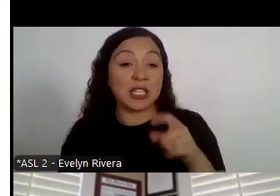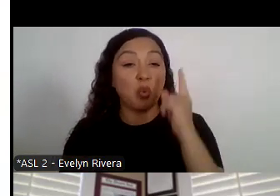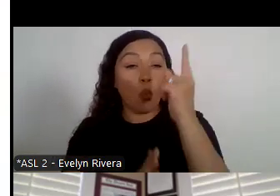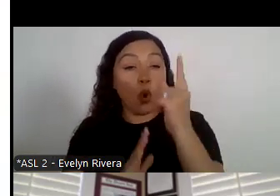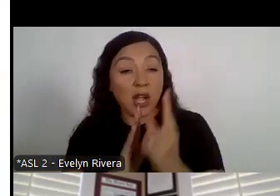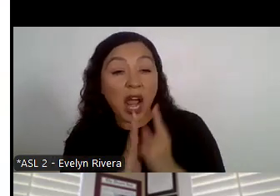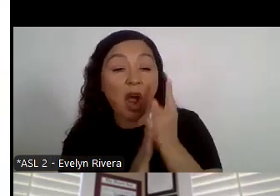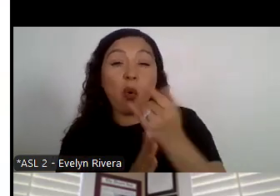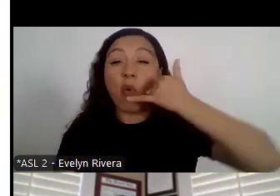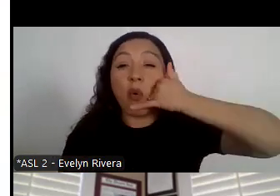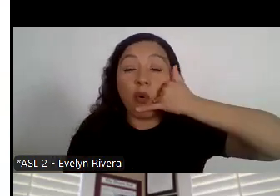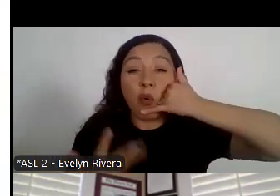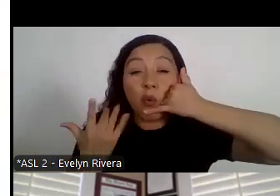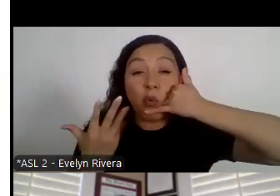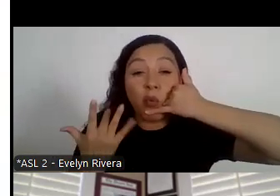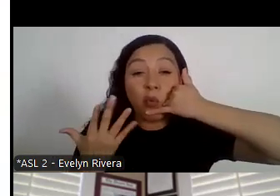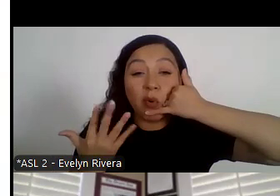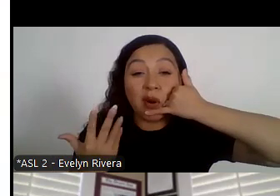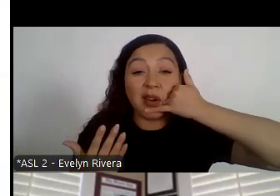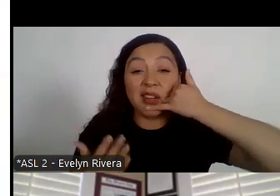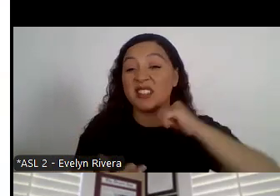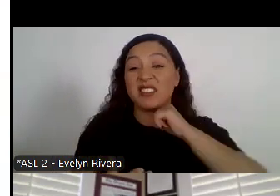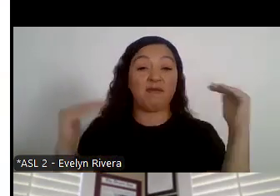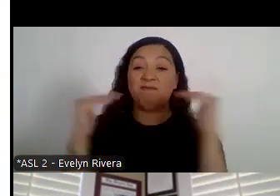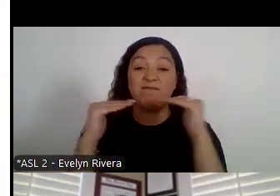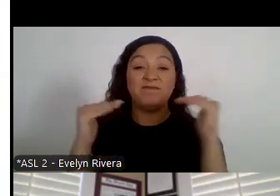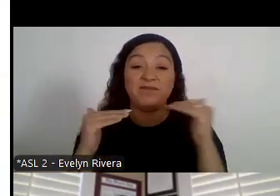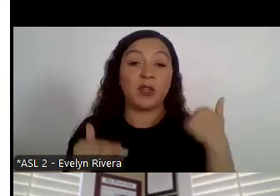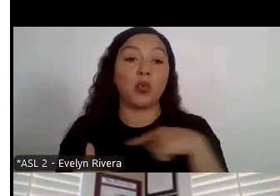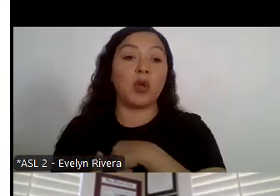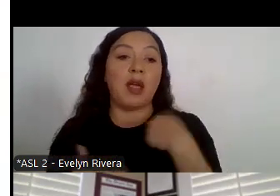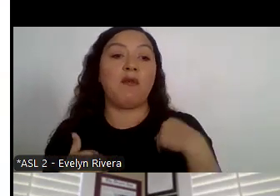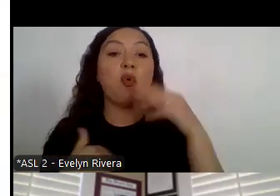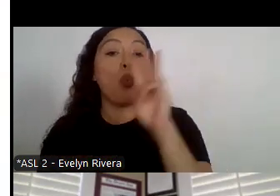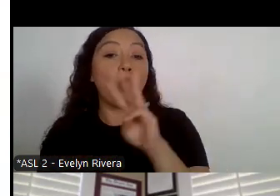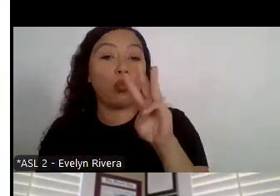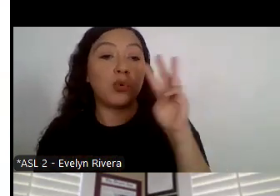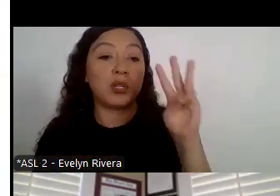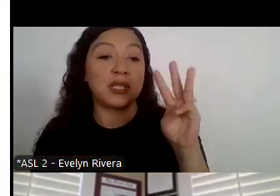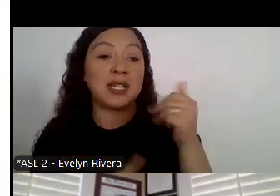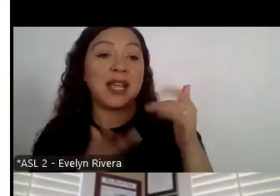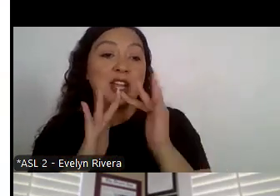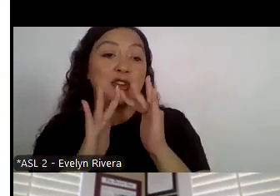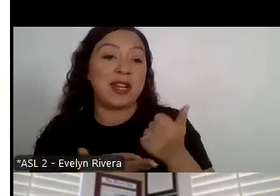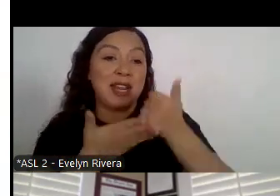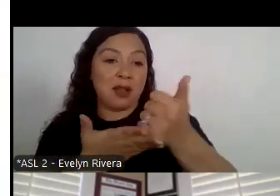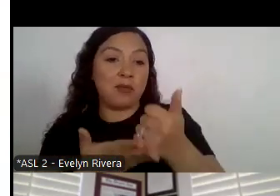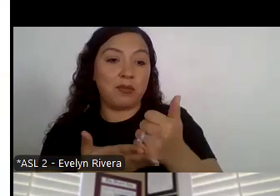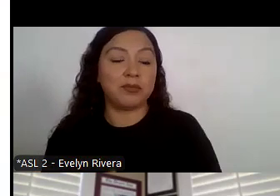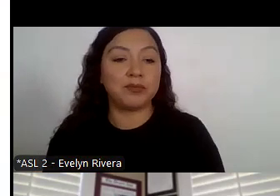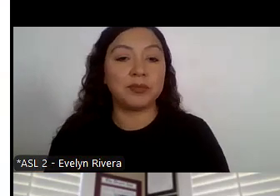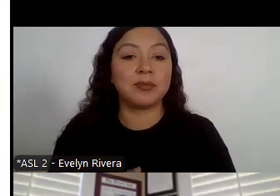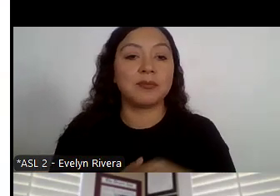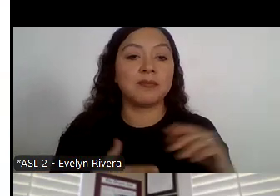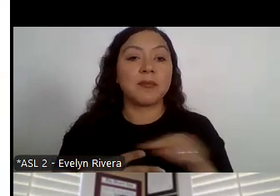is helpful, but human navigation capacity and warm handoffs are essential. Second, we